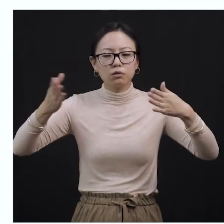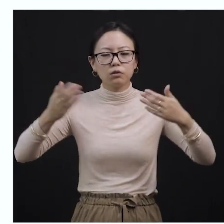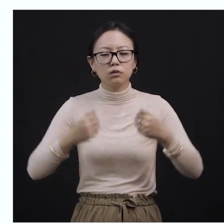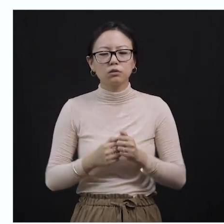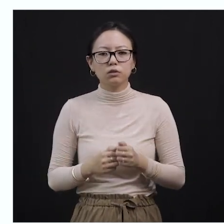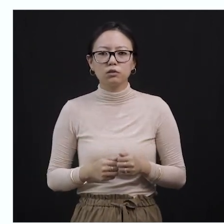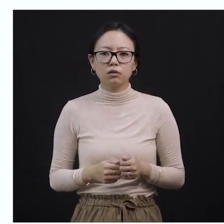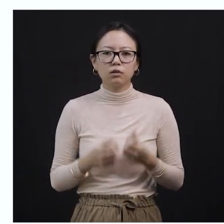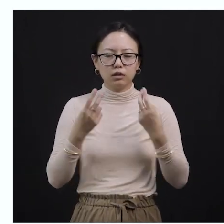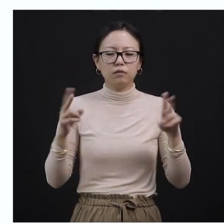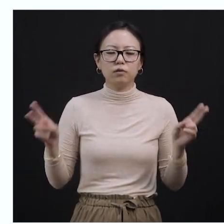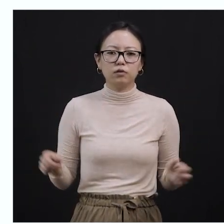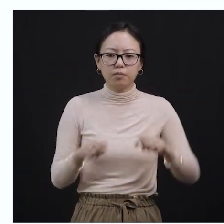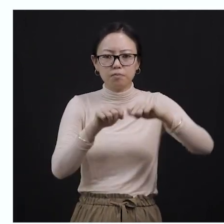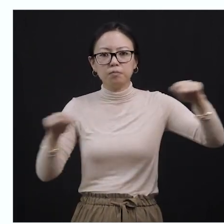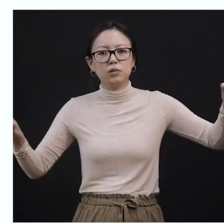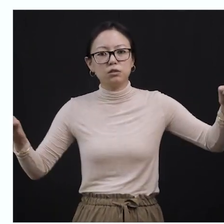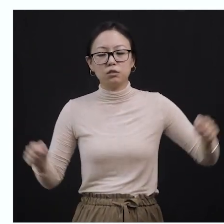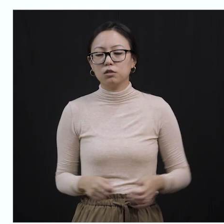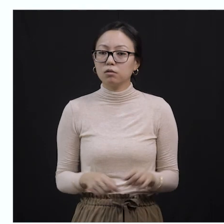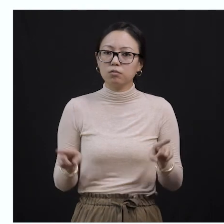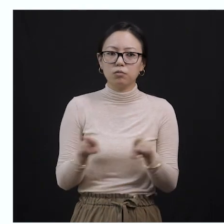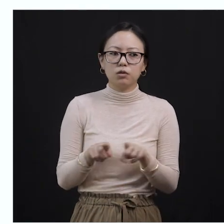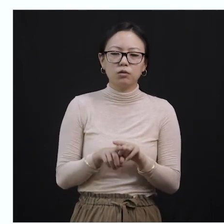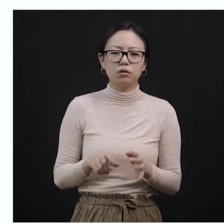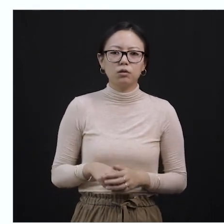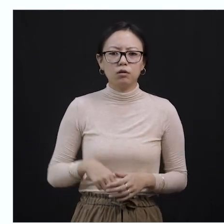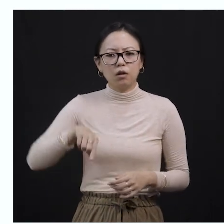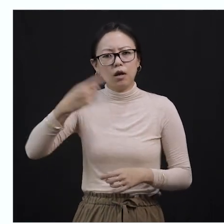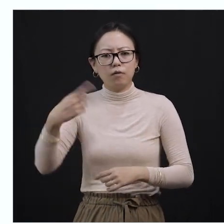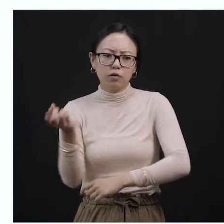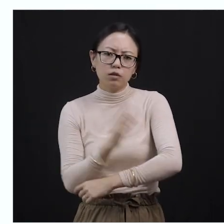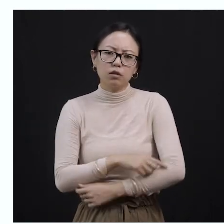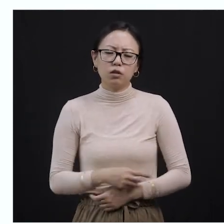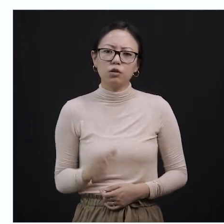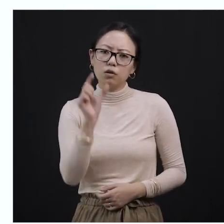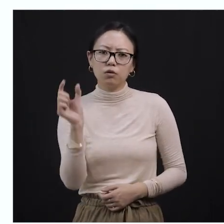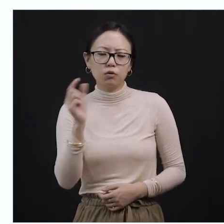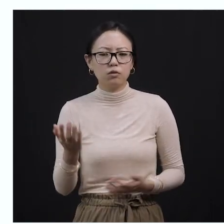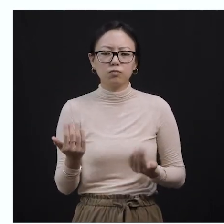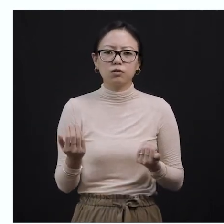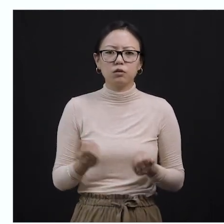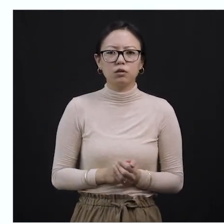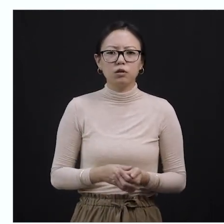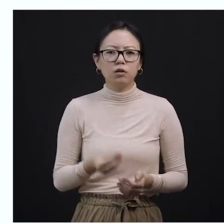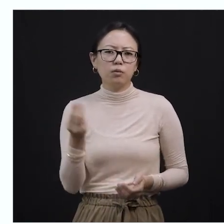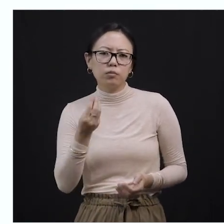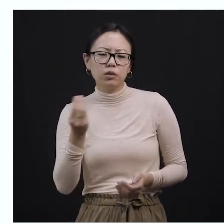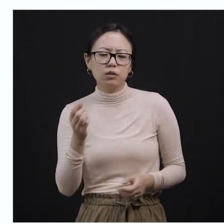example. So these measurements can be used in everyday life. All right, children? So please, if you have